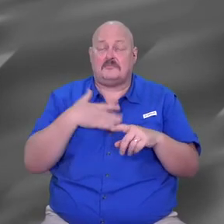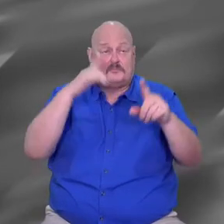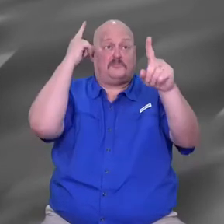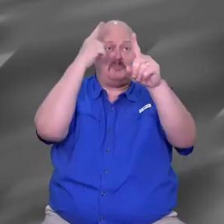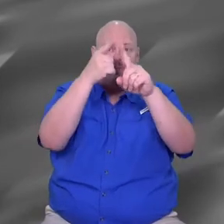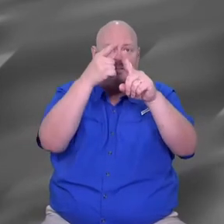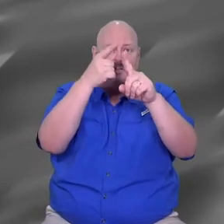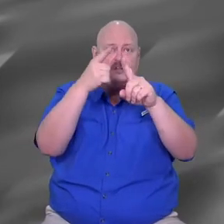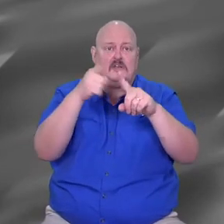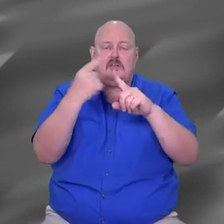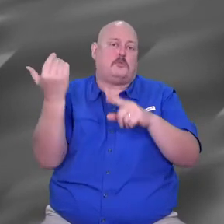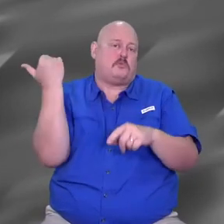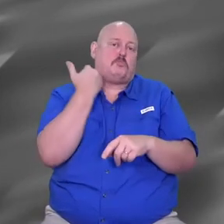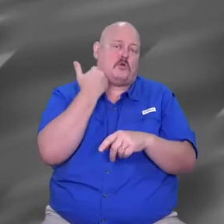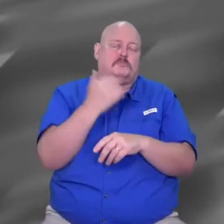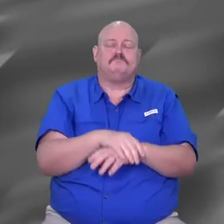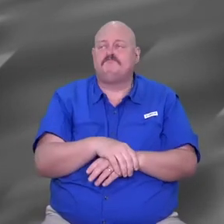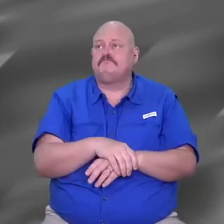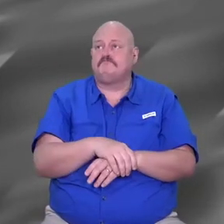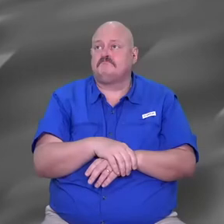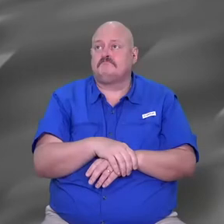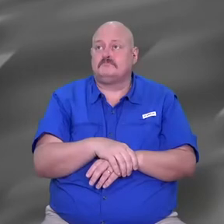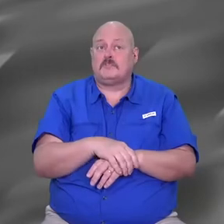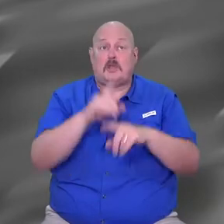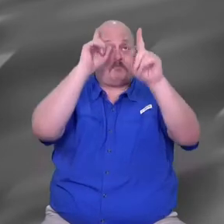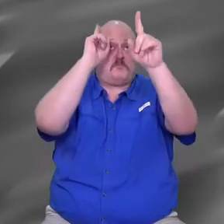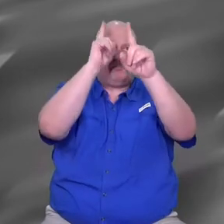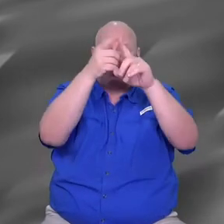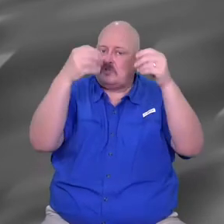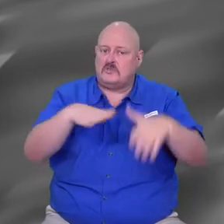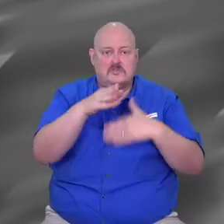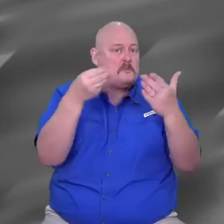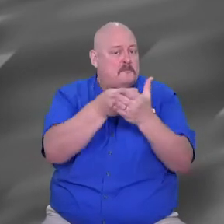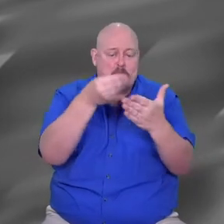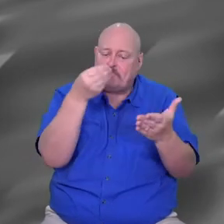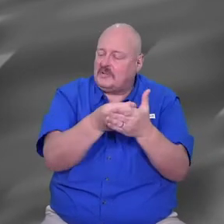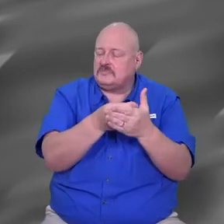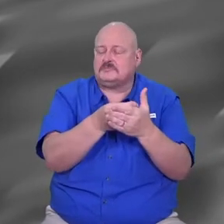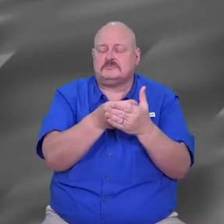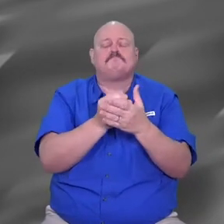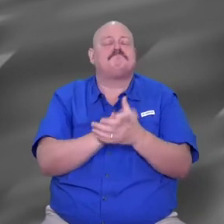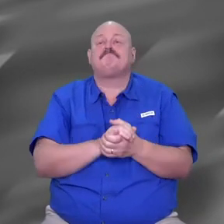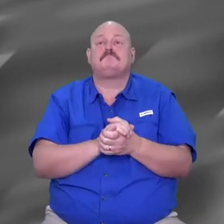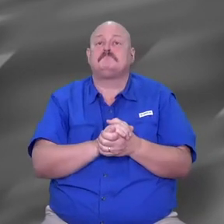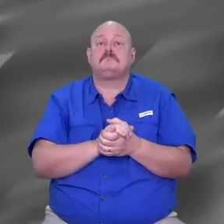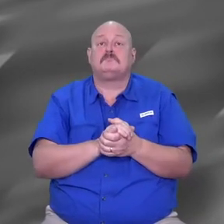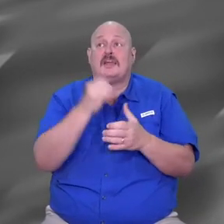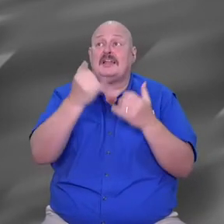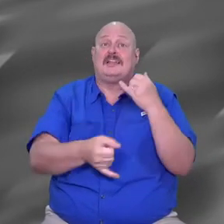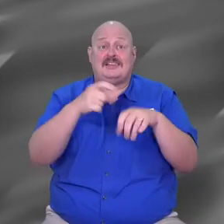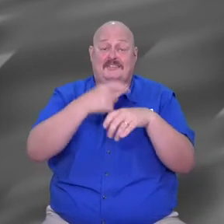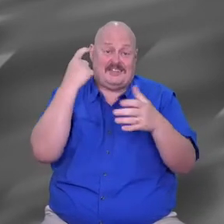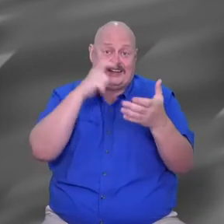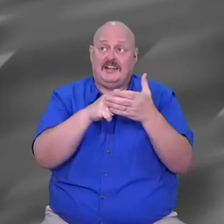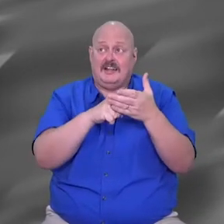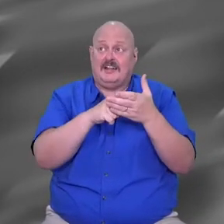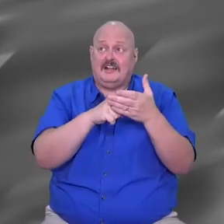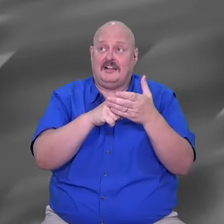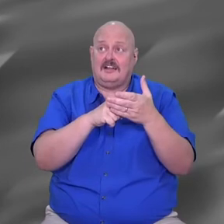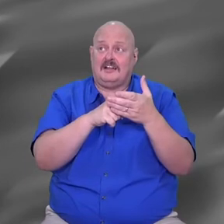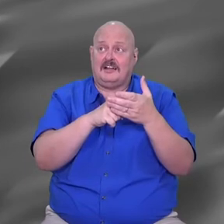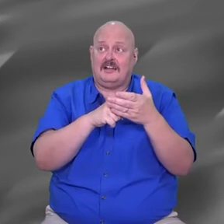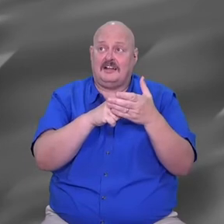go bankrupt. It is my goal to lose all my financial wherewithal. And last time I checked, because I deal with people all the